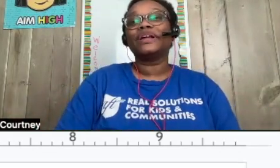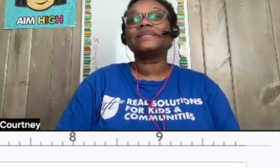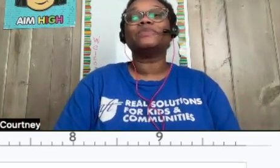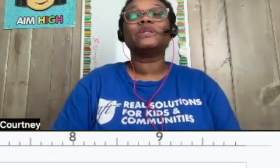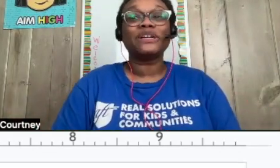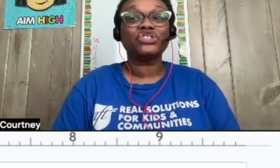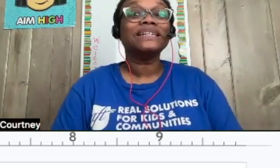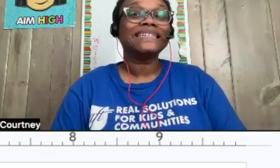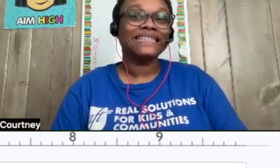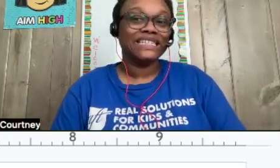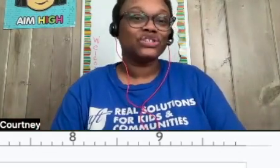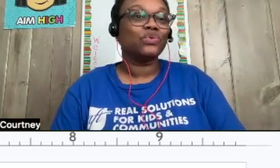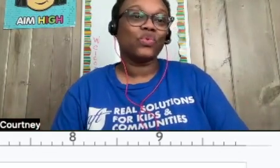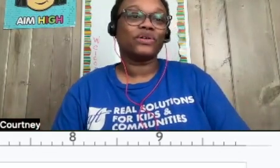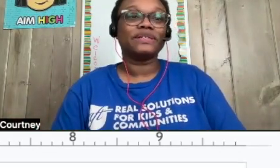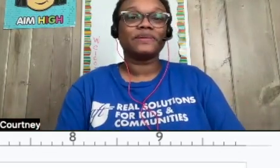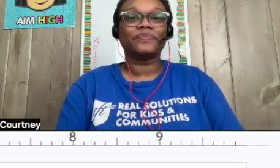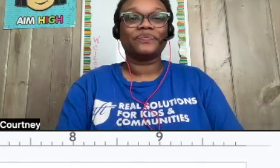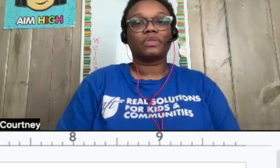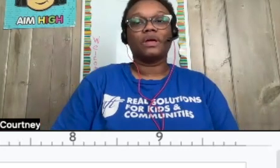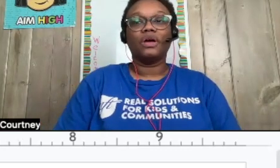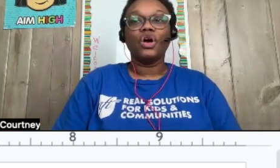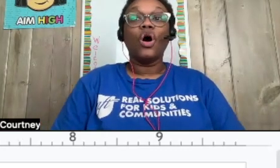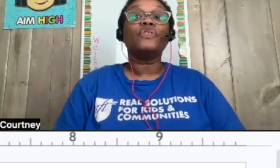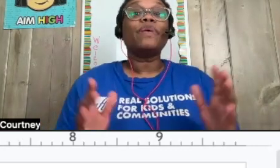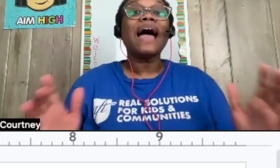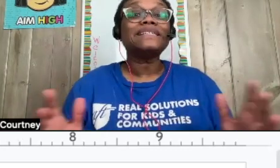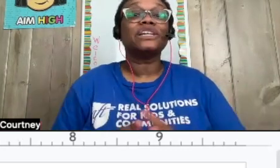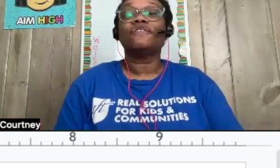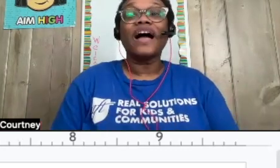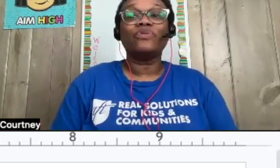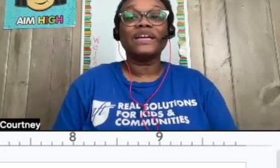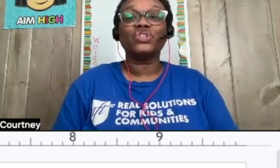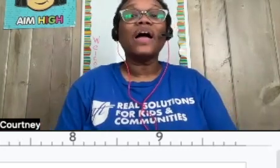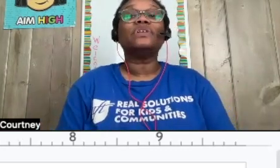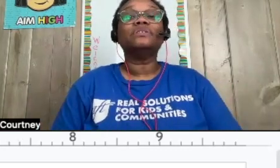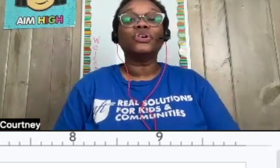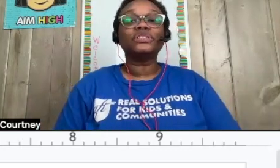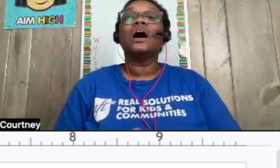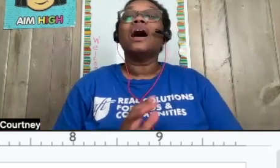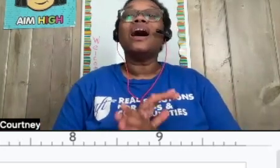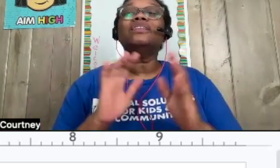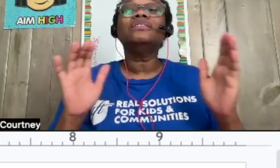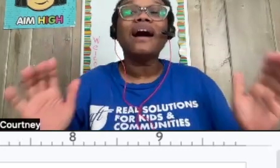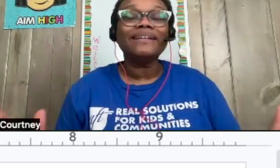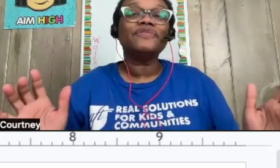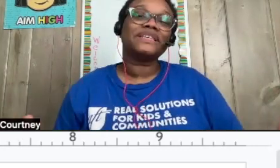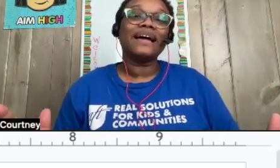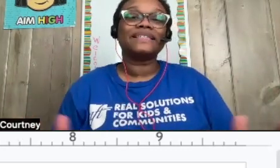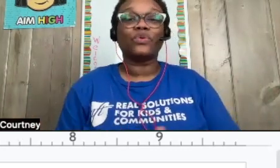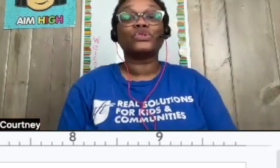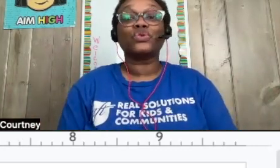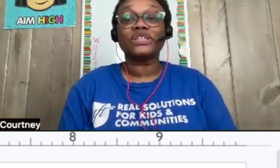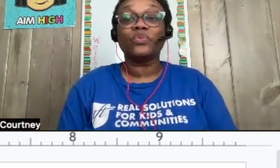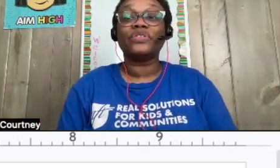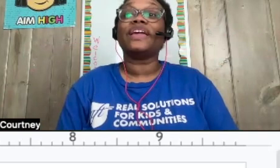to be learning some special seasonal words. Over the past 5 weeks, you have learned a lot of